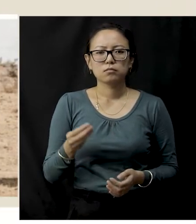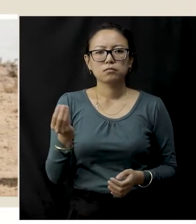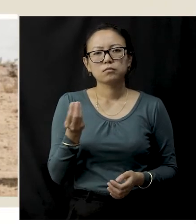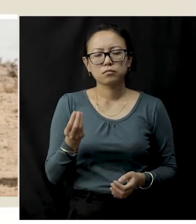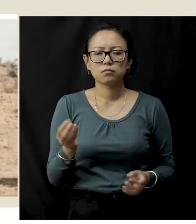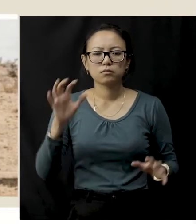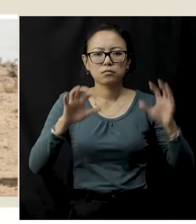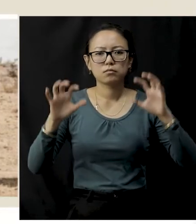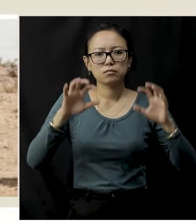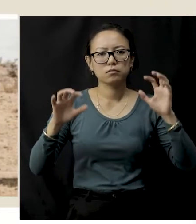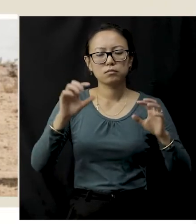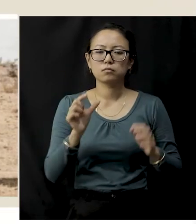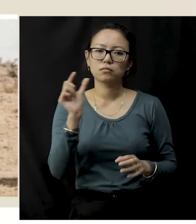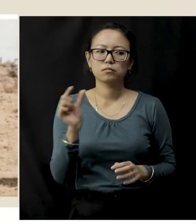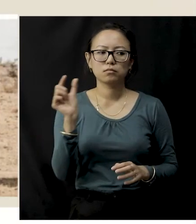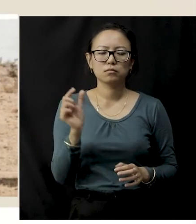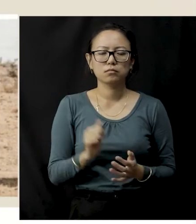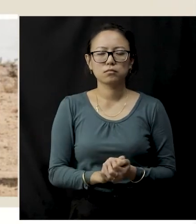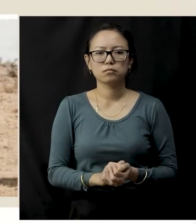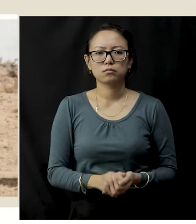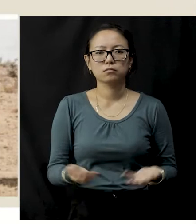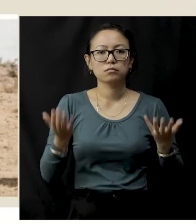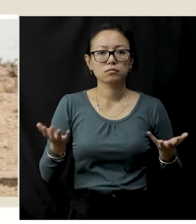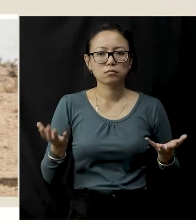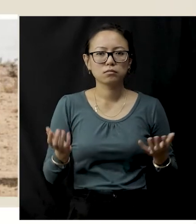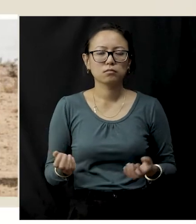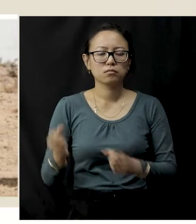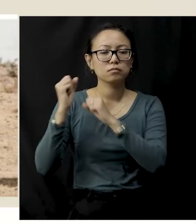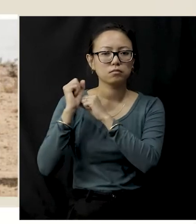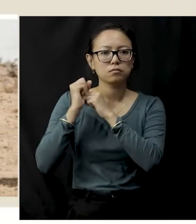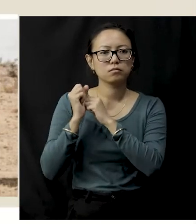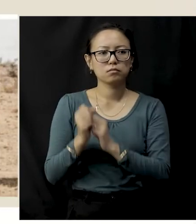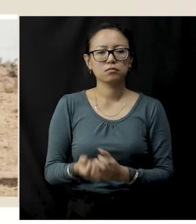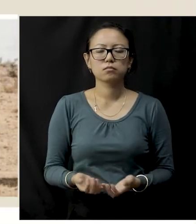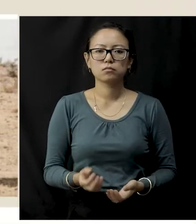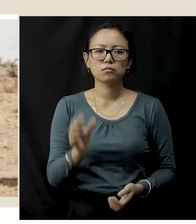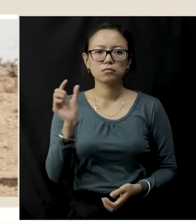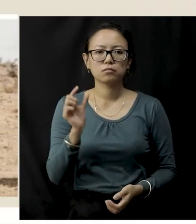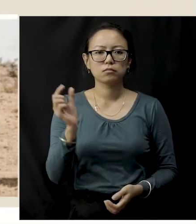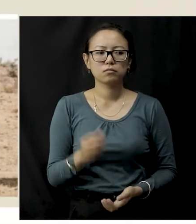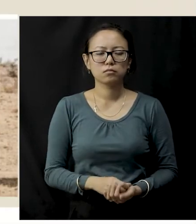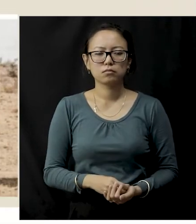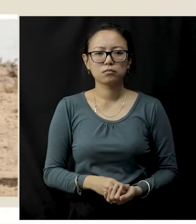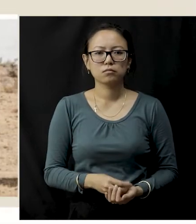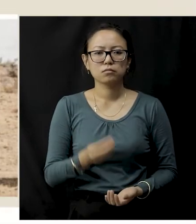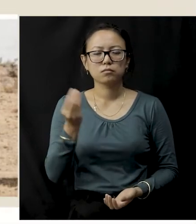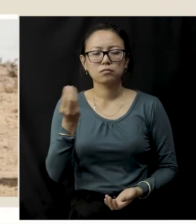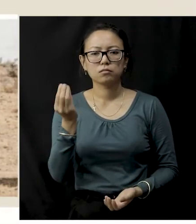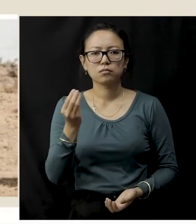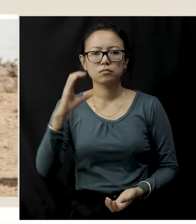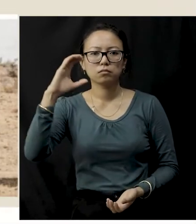the bullock carts are still used to carry heavy things, okay? And also in some countries, the horses